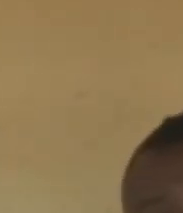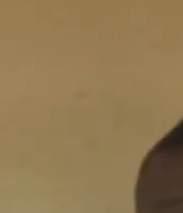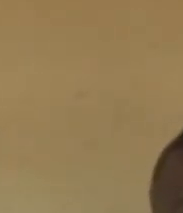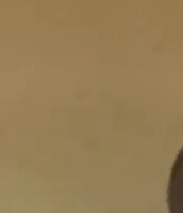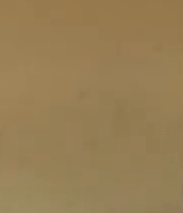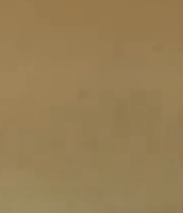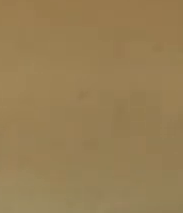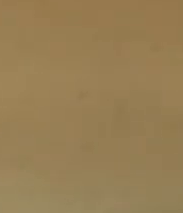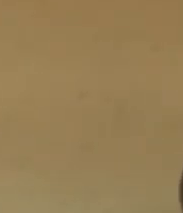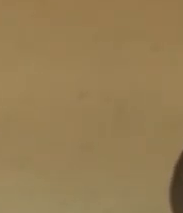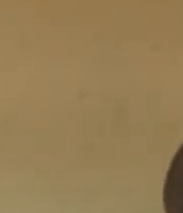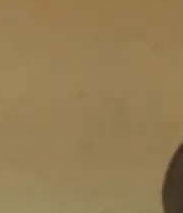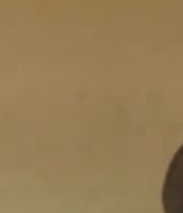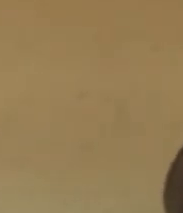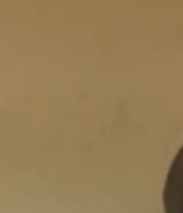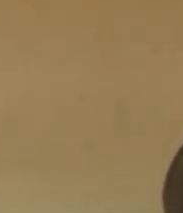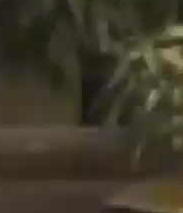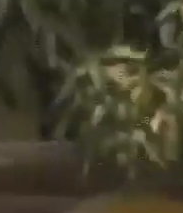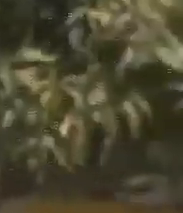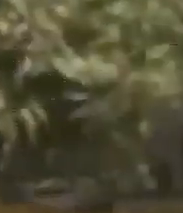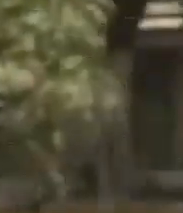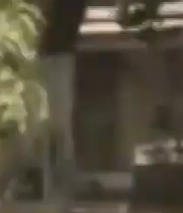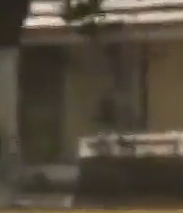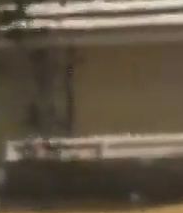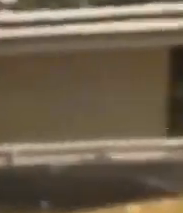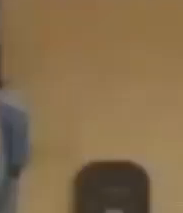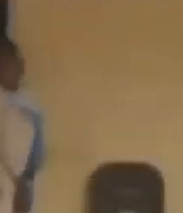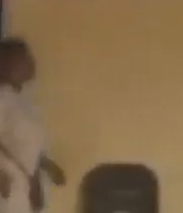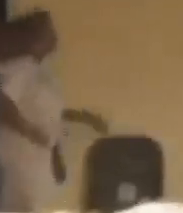temporary employment from this exercise.